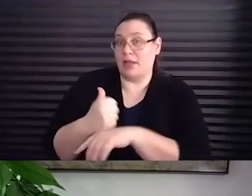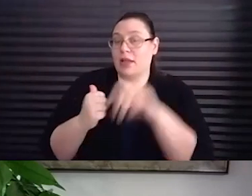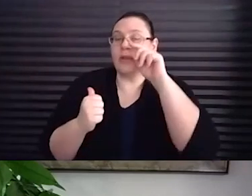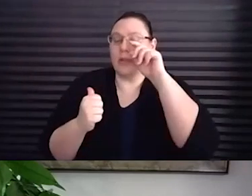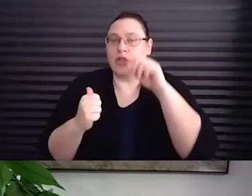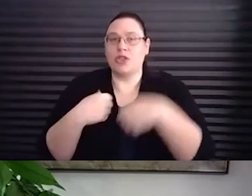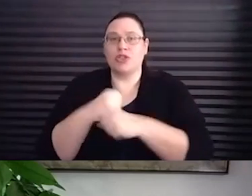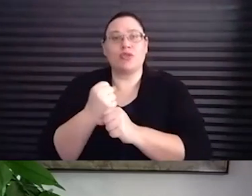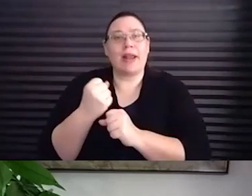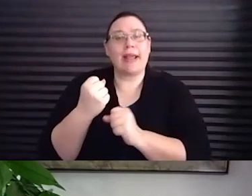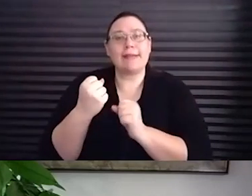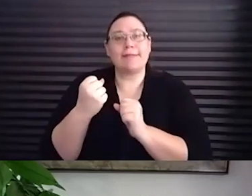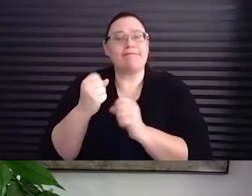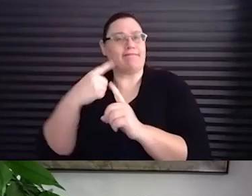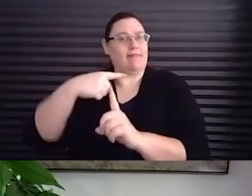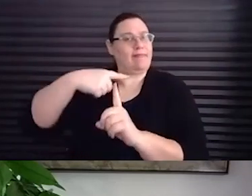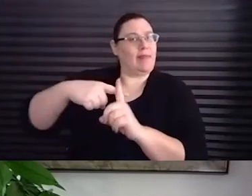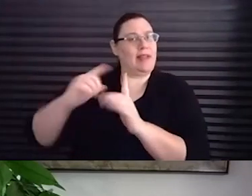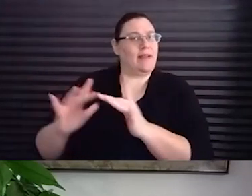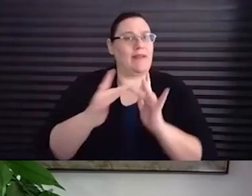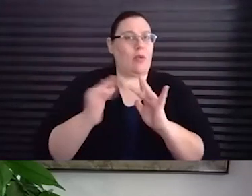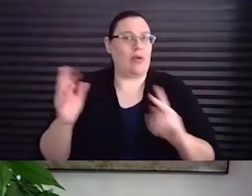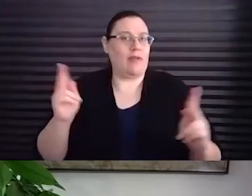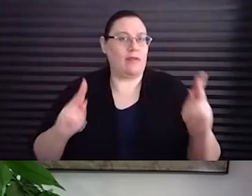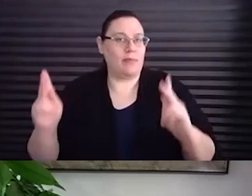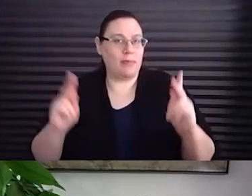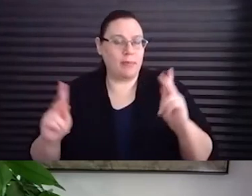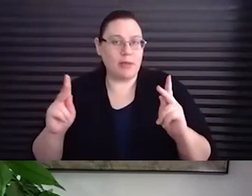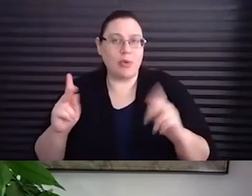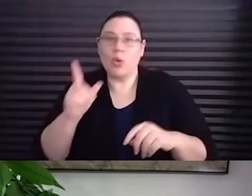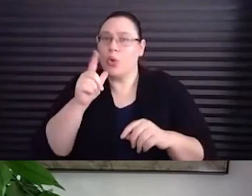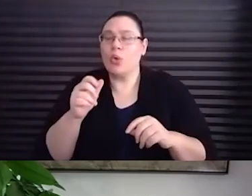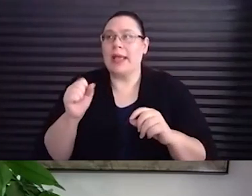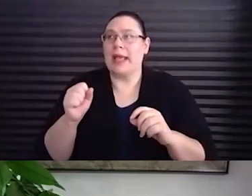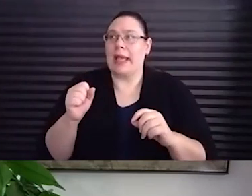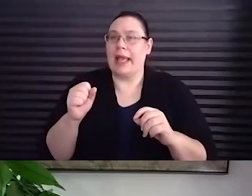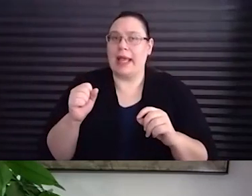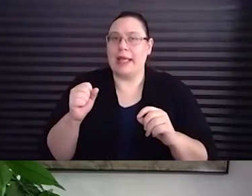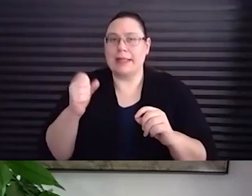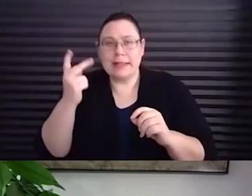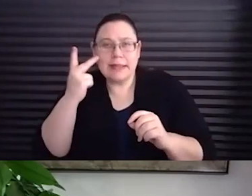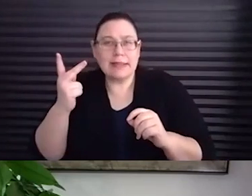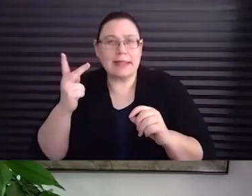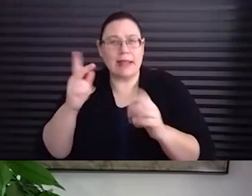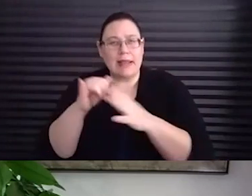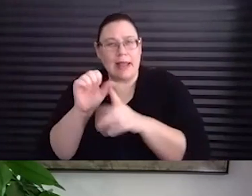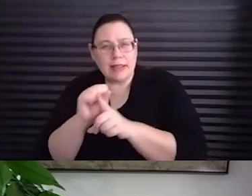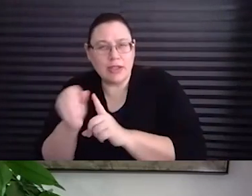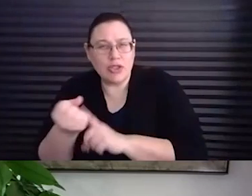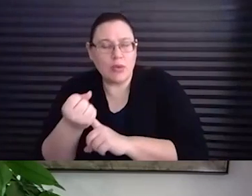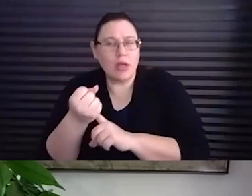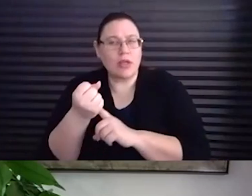somewhere a kind of positive network of people who can see this with elevation, the situation,